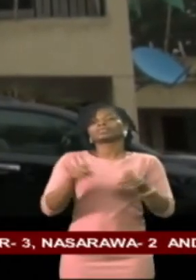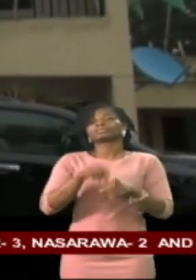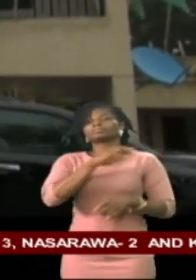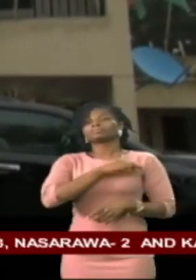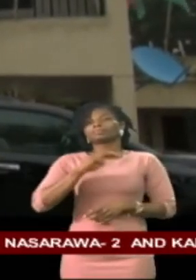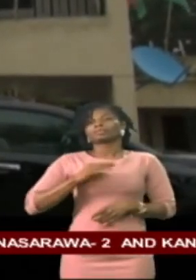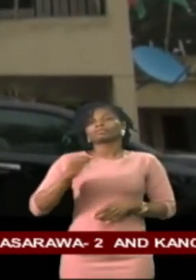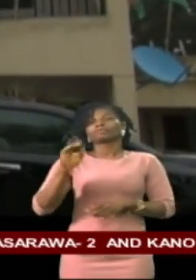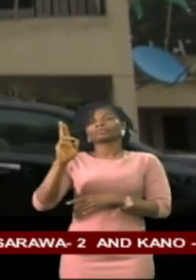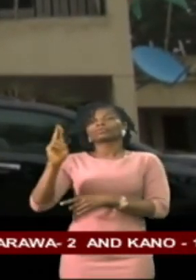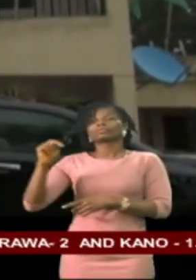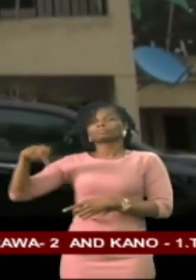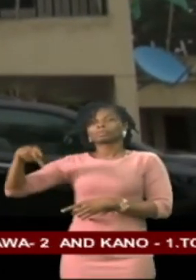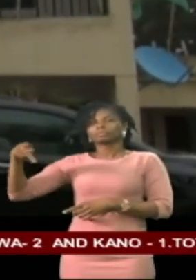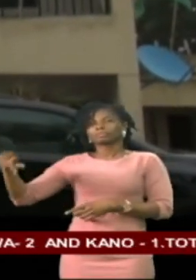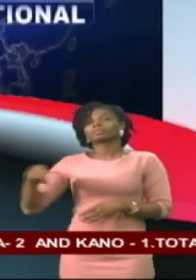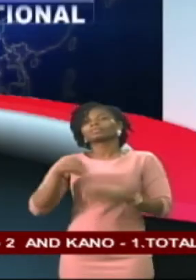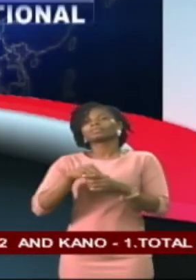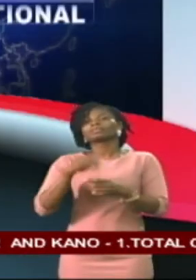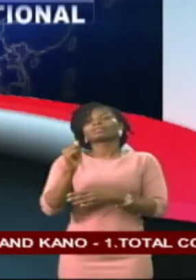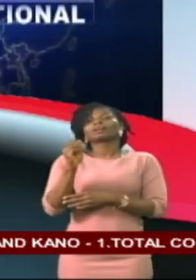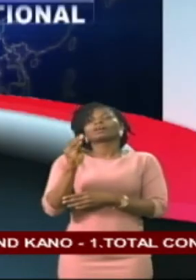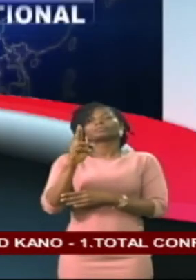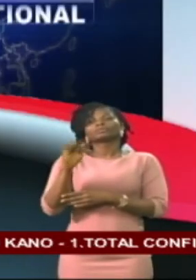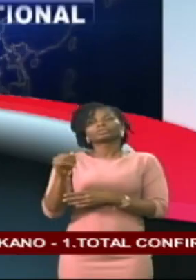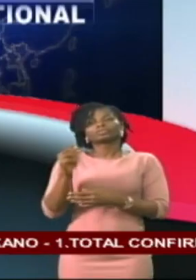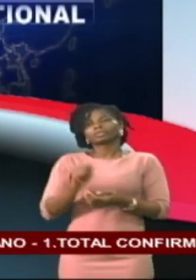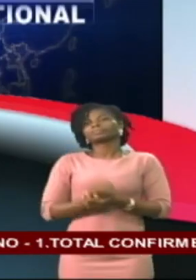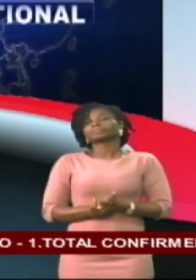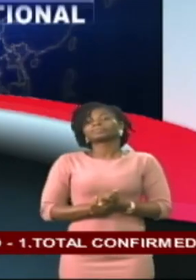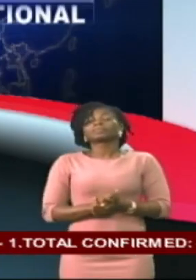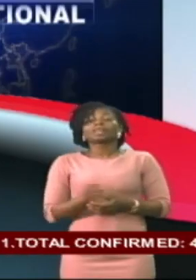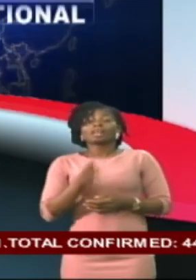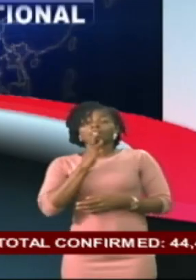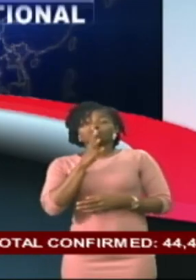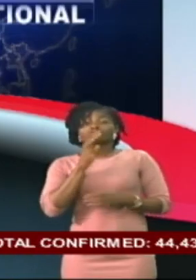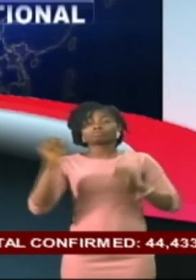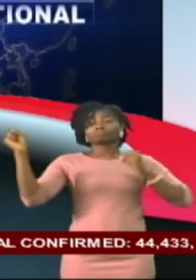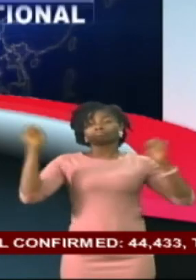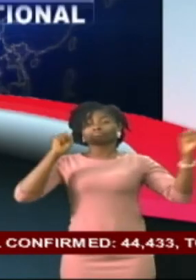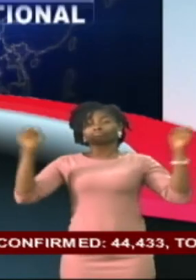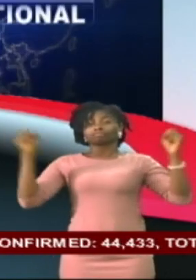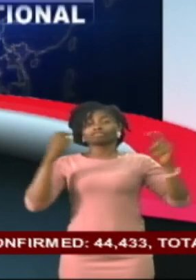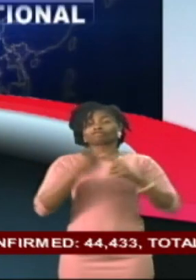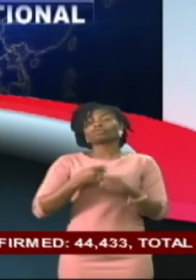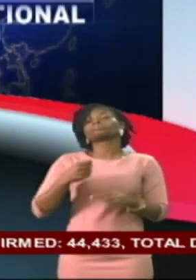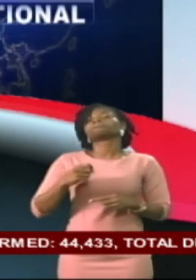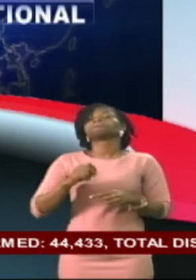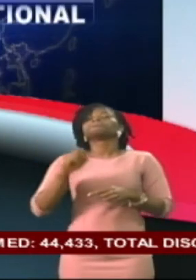Timothy Yusuf, NTA News. And talking sports, former Super Eagles player